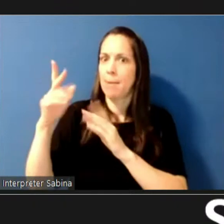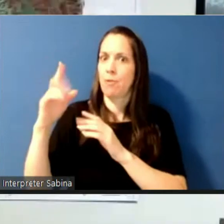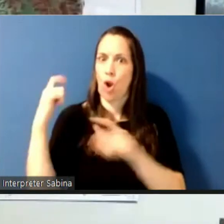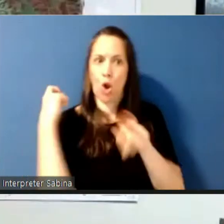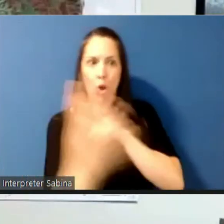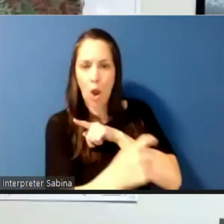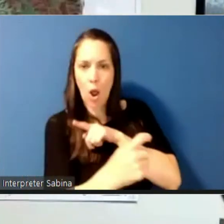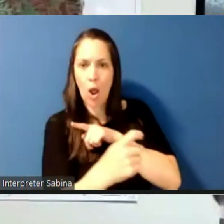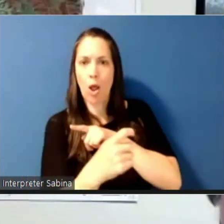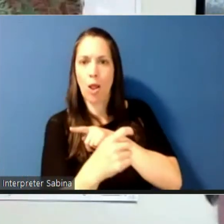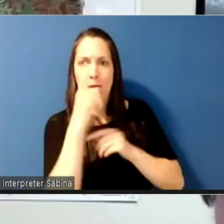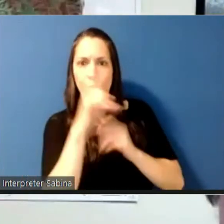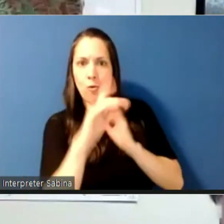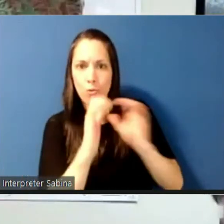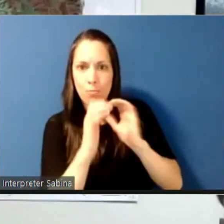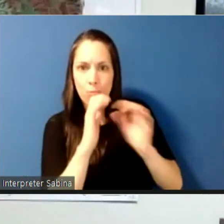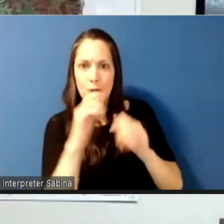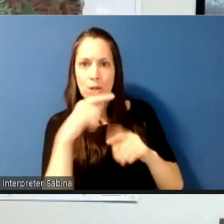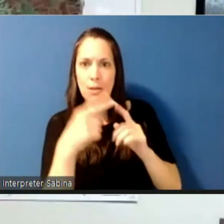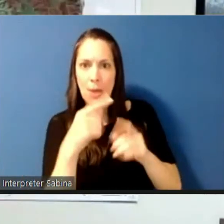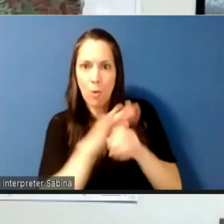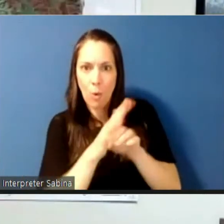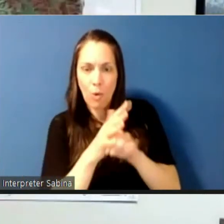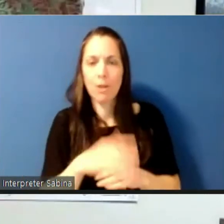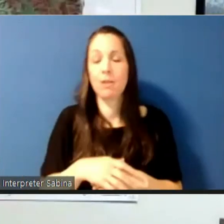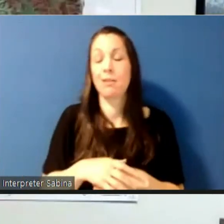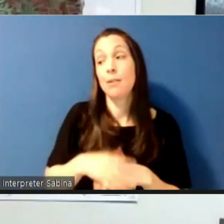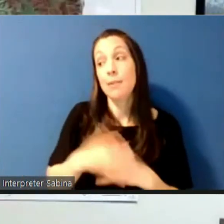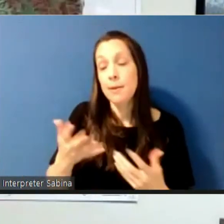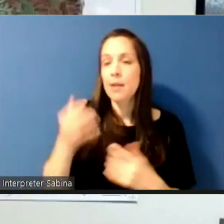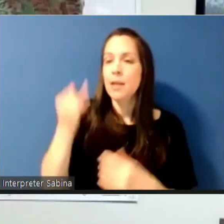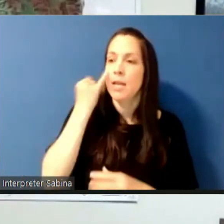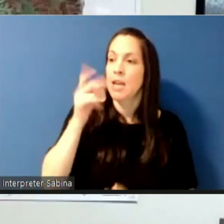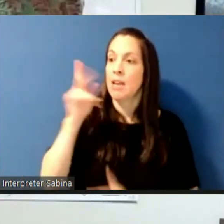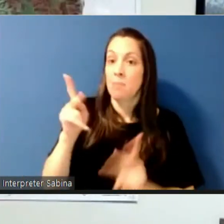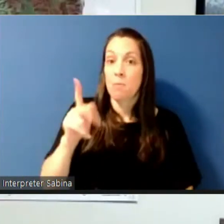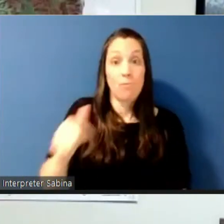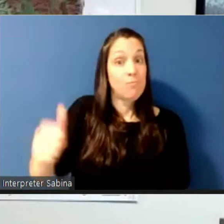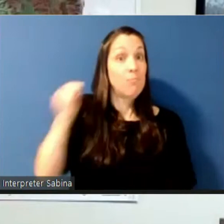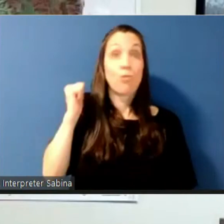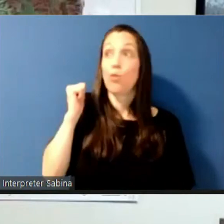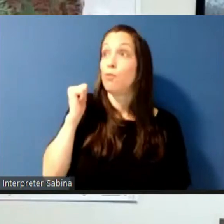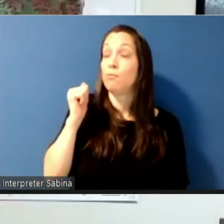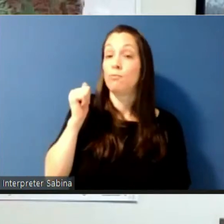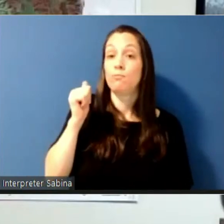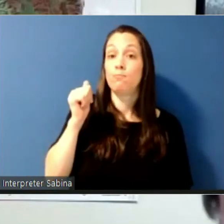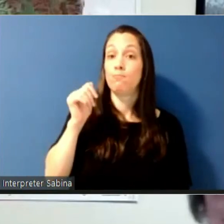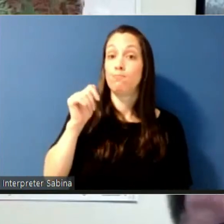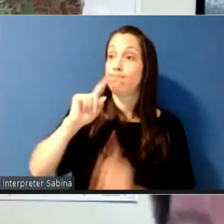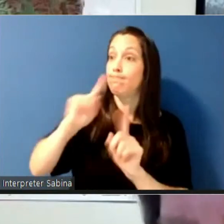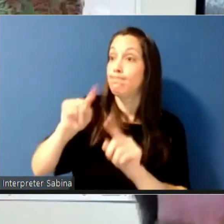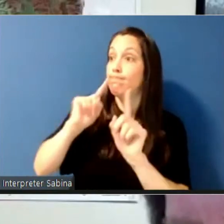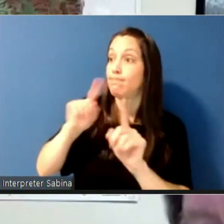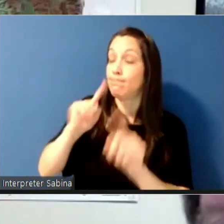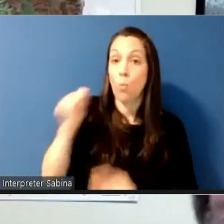If people refuse to cooperate, they would be liable for